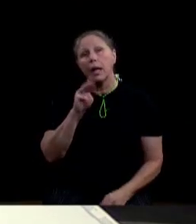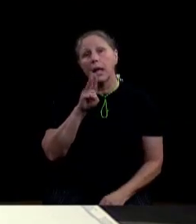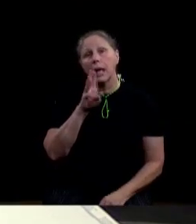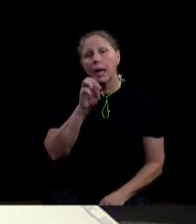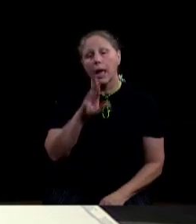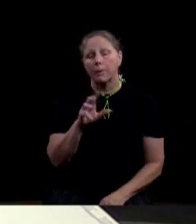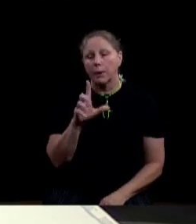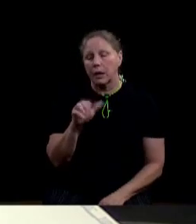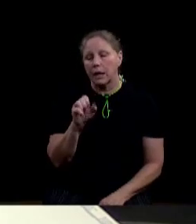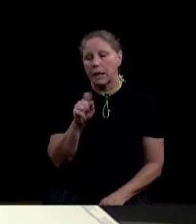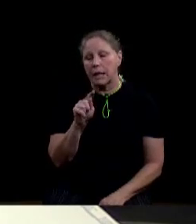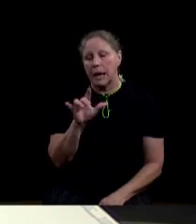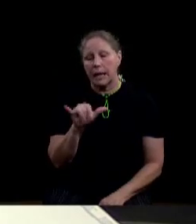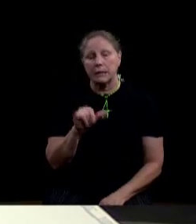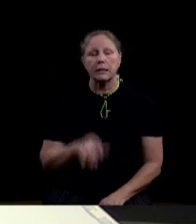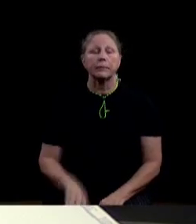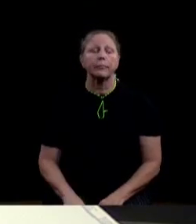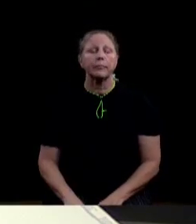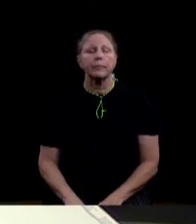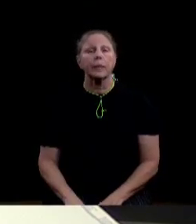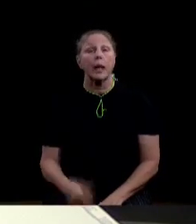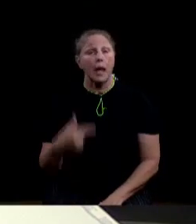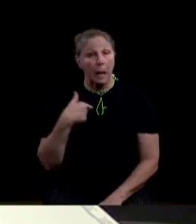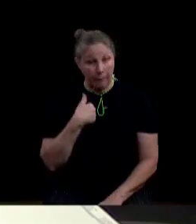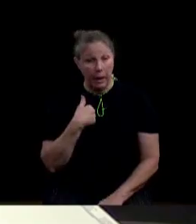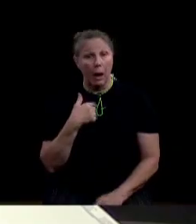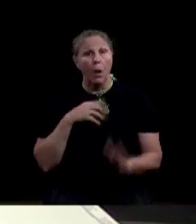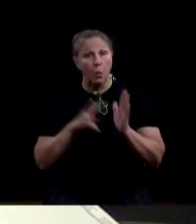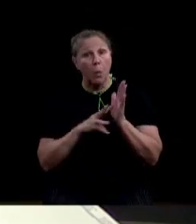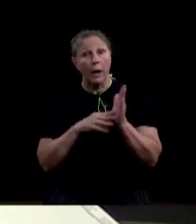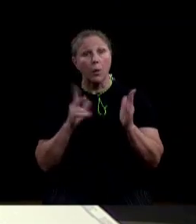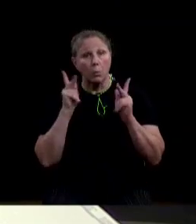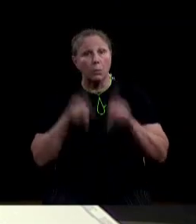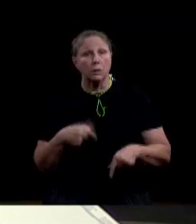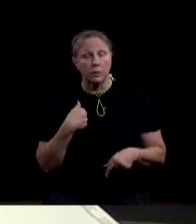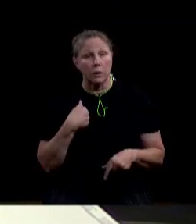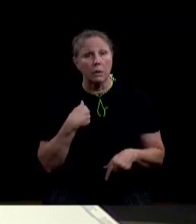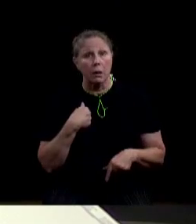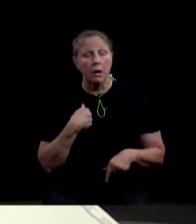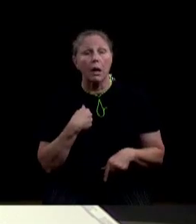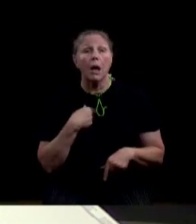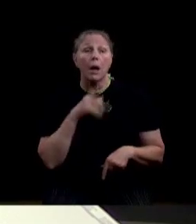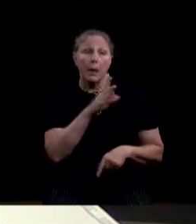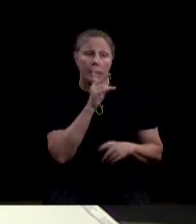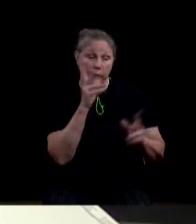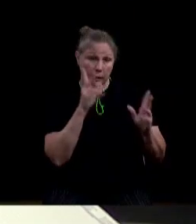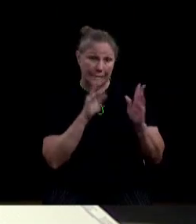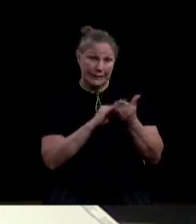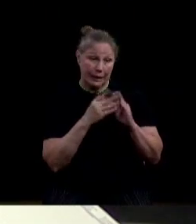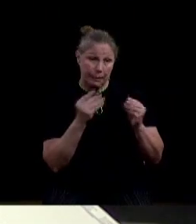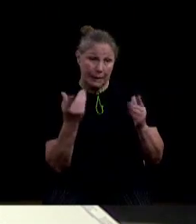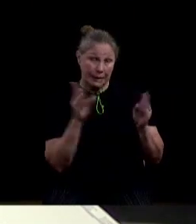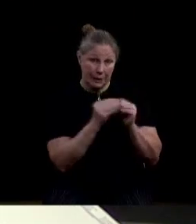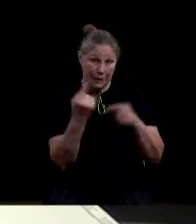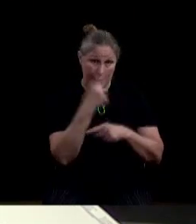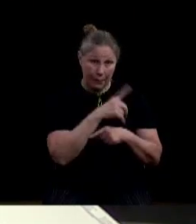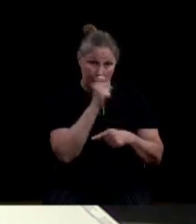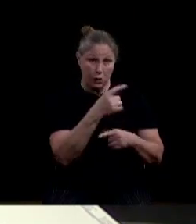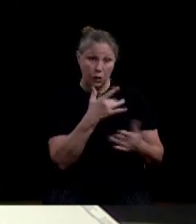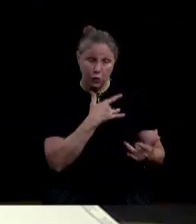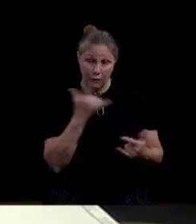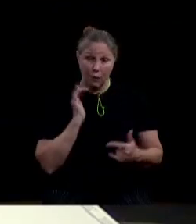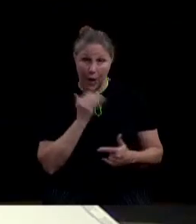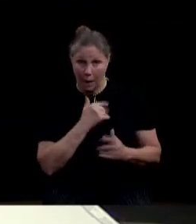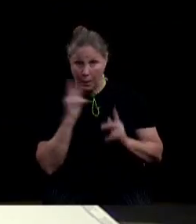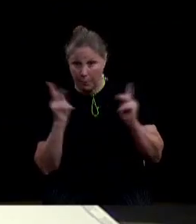I urge the city council, who is meeting today because of your deep concern for our fellow Wacoans, to consider the potential